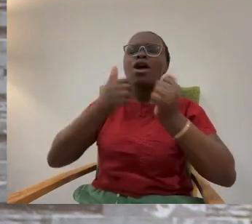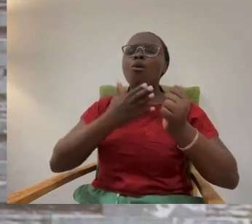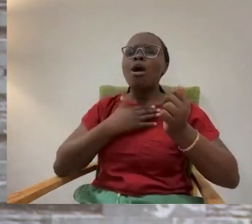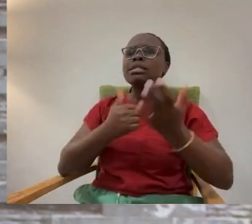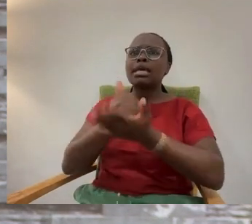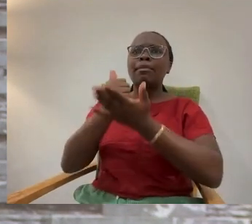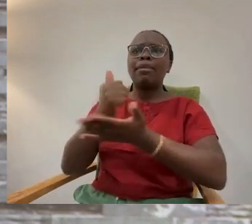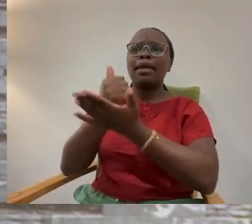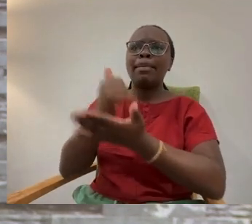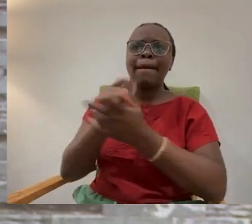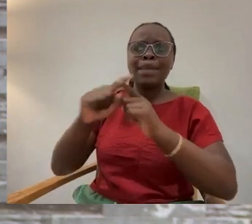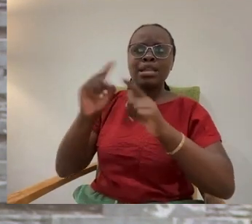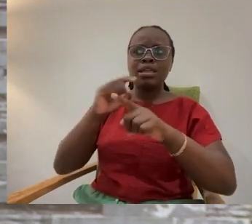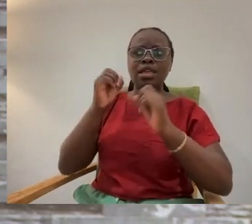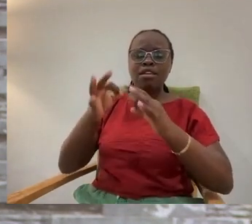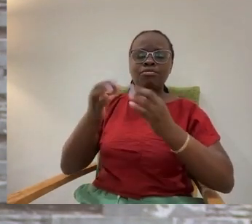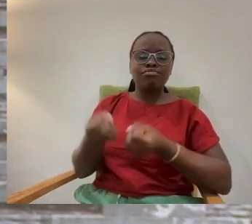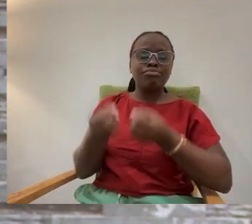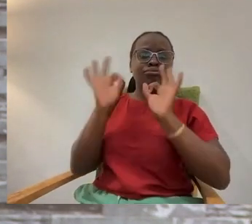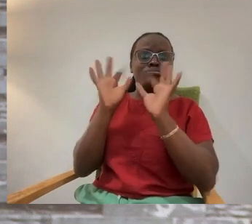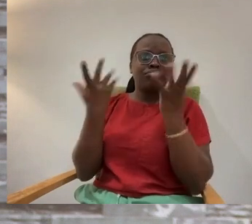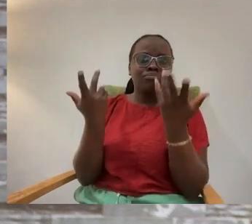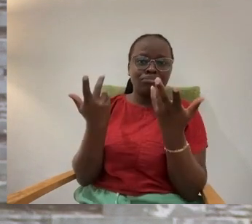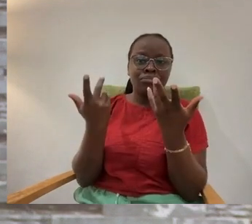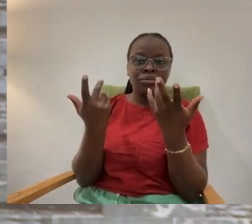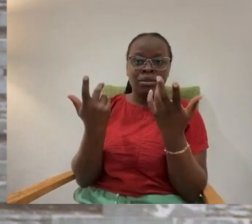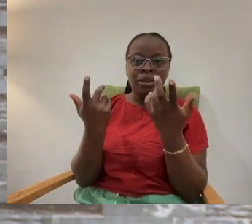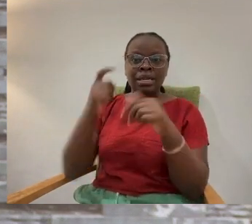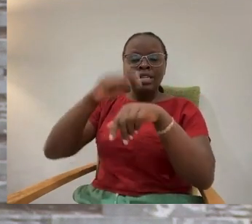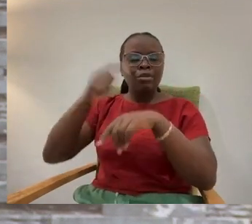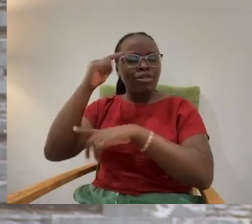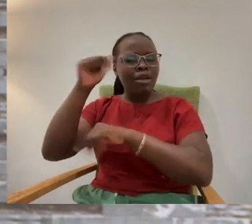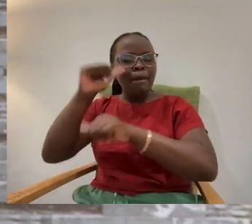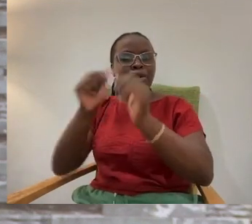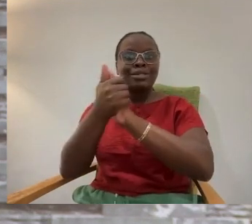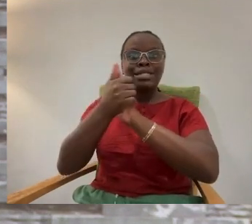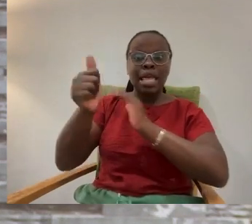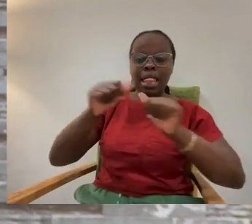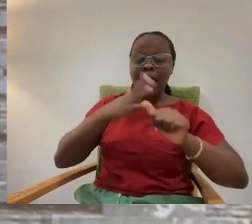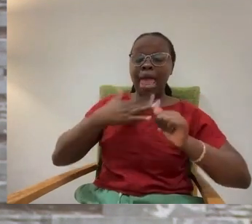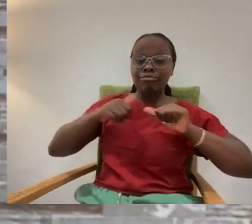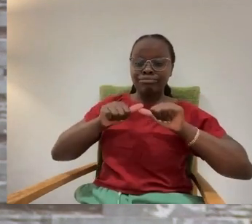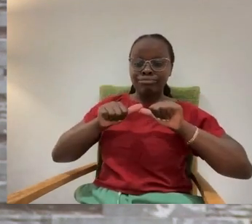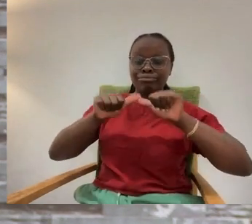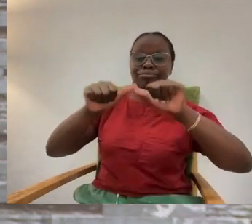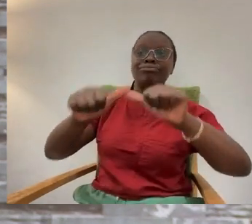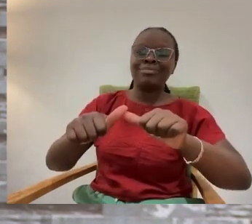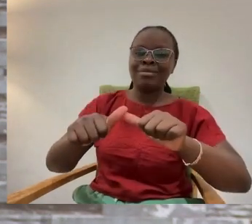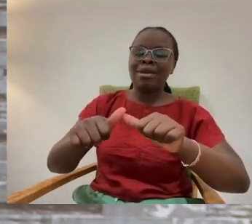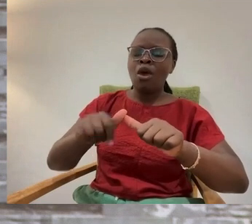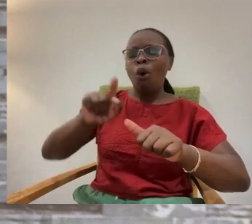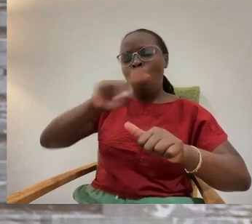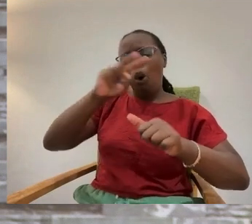really important we go for the cost effective, because when you think about scale and sustainability, it's very much has got a one-to-one kind of